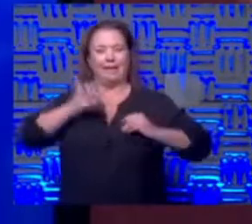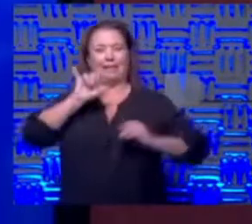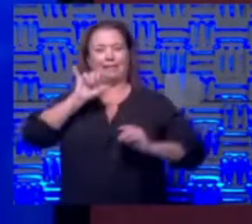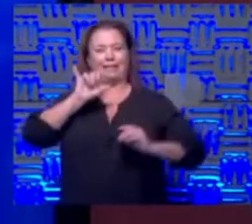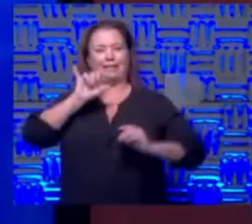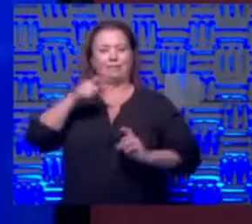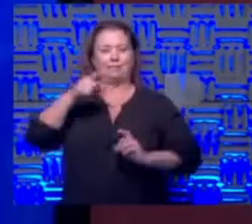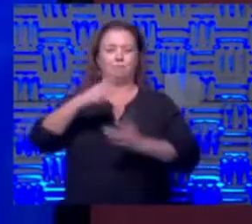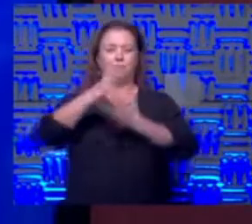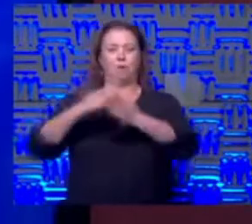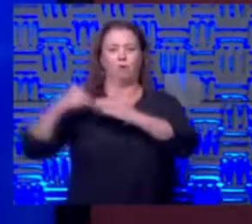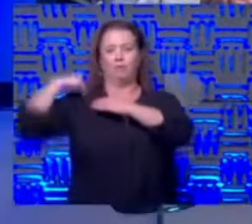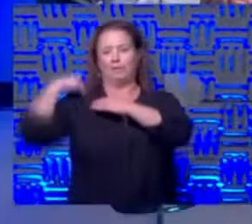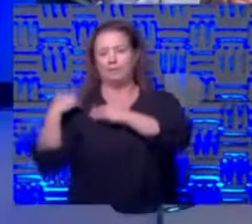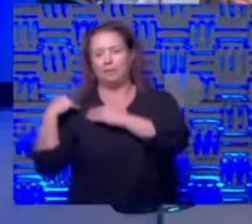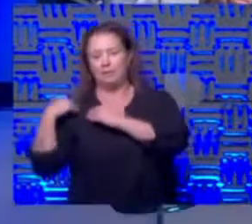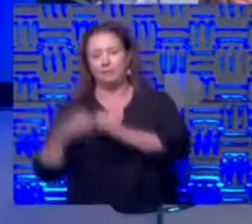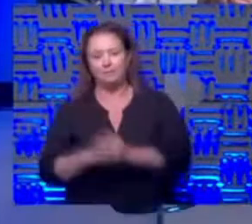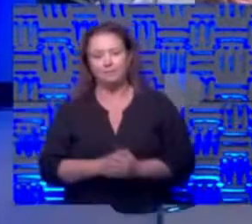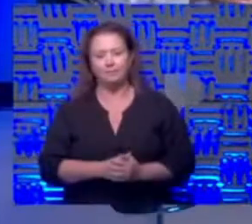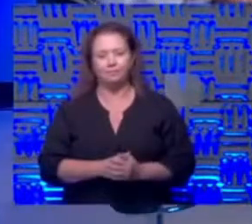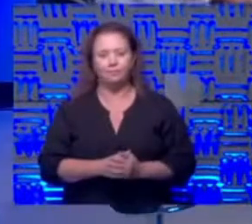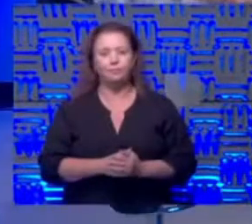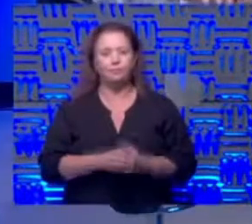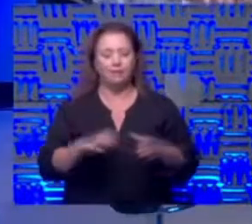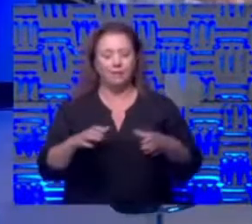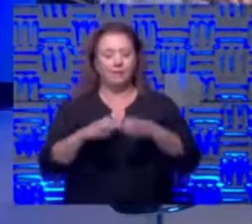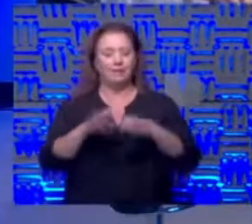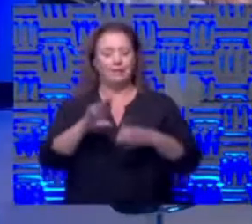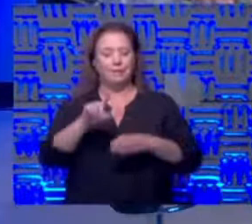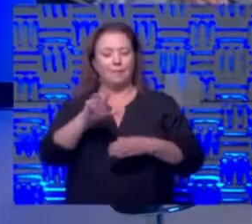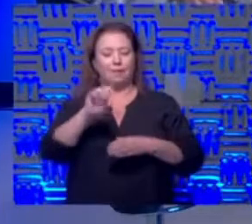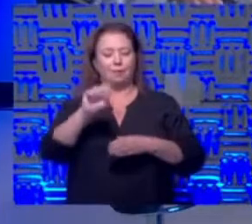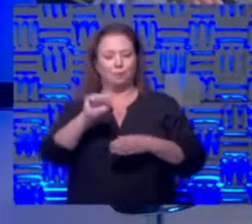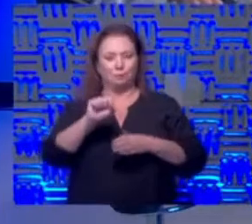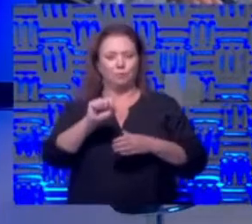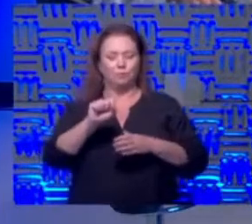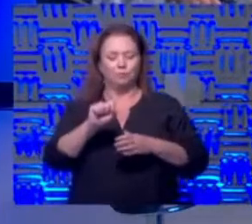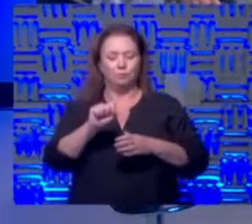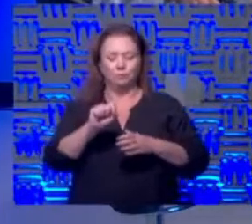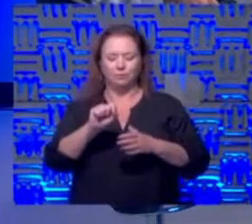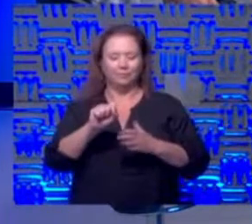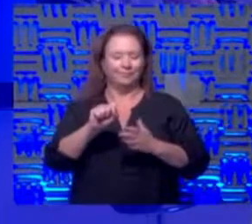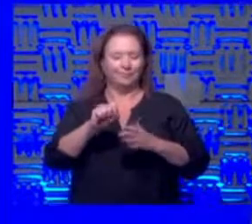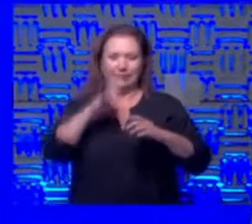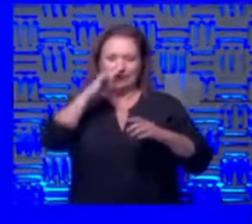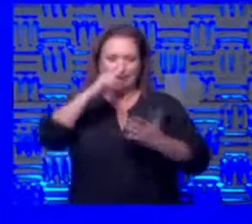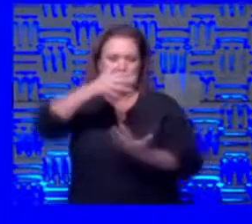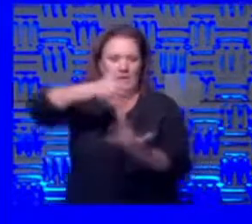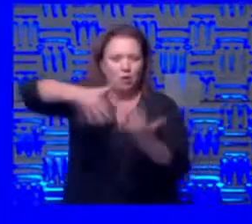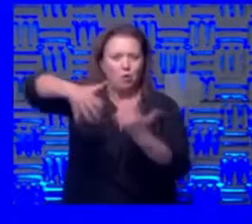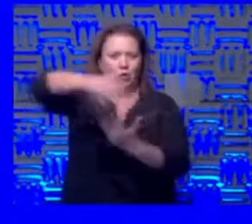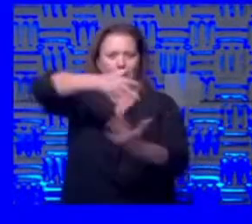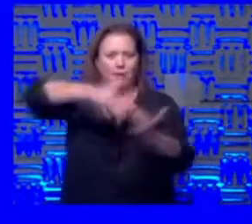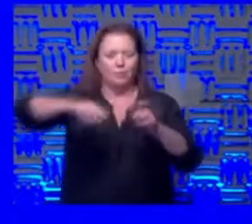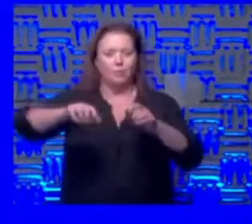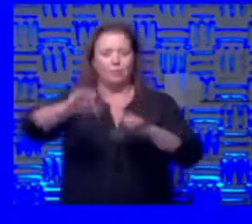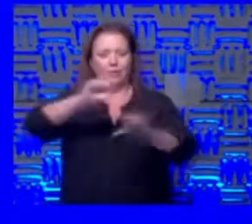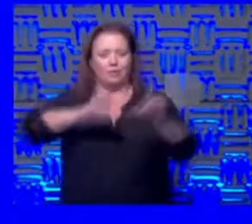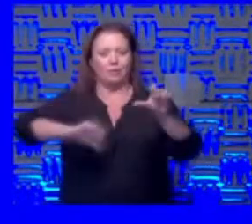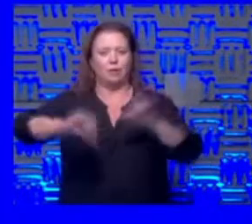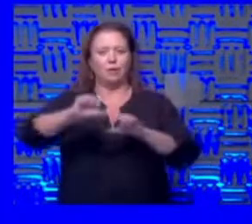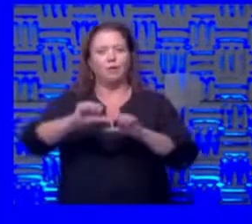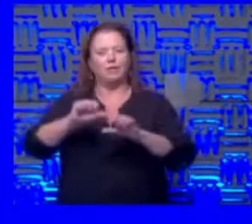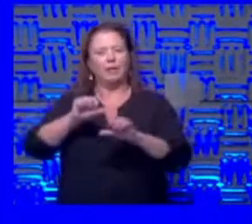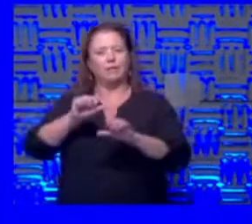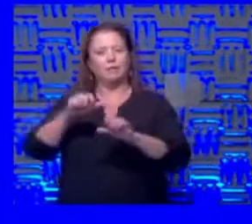personal responsibility, Dana. Yeah, absolutely. We know the bubbles are going to increase. Those children do interact with each other. And this kind of does go also back to the